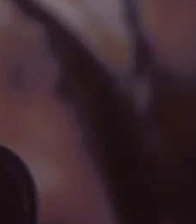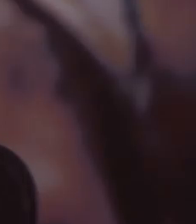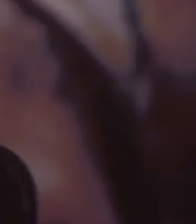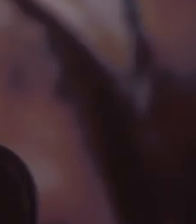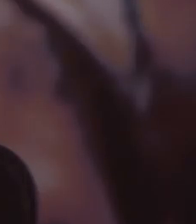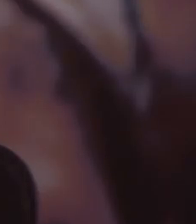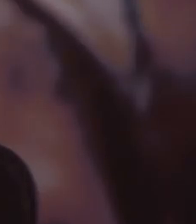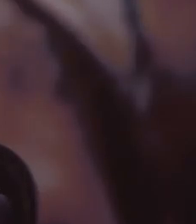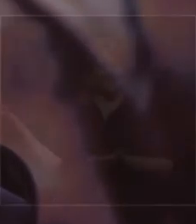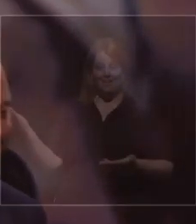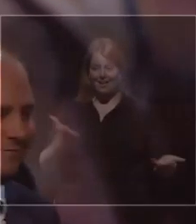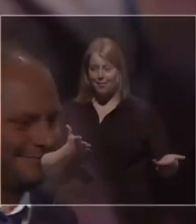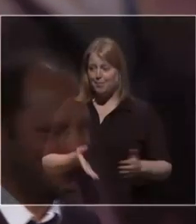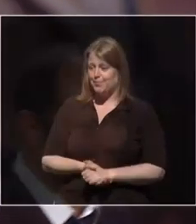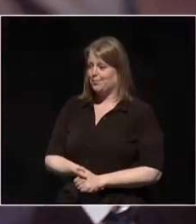Welcome.